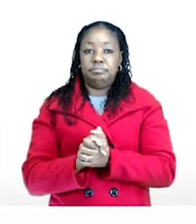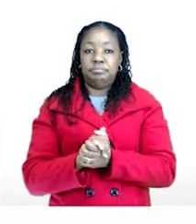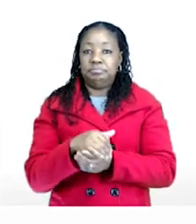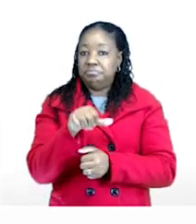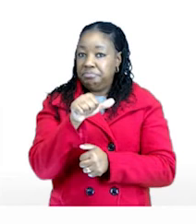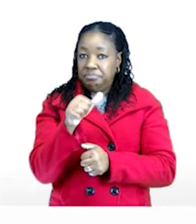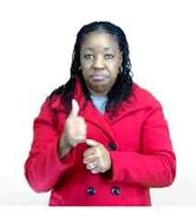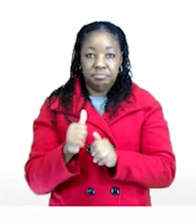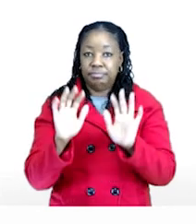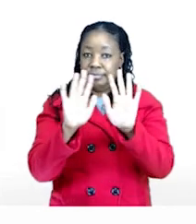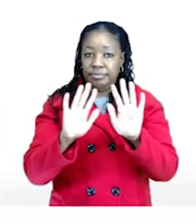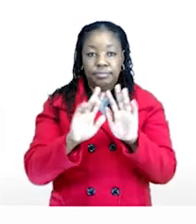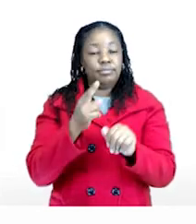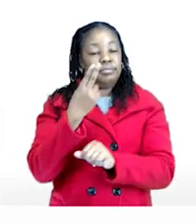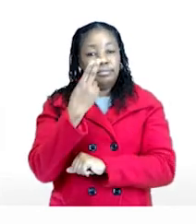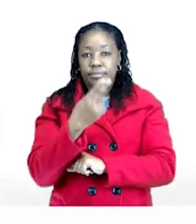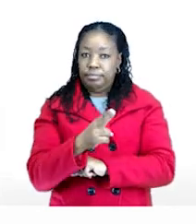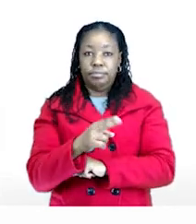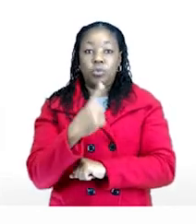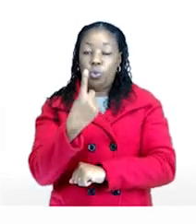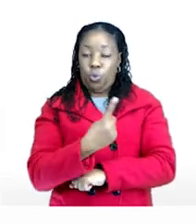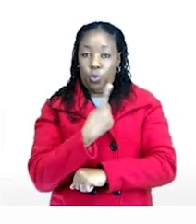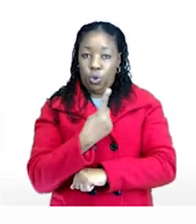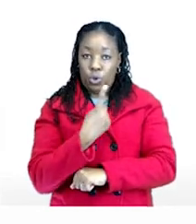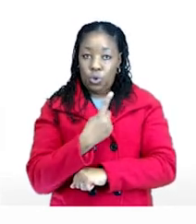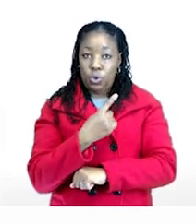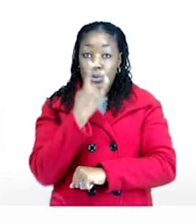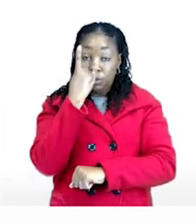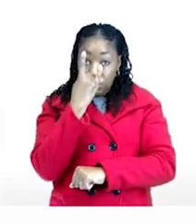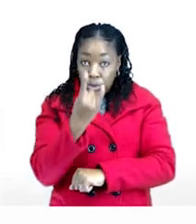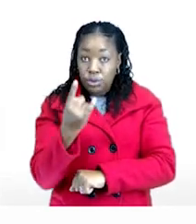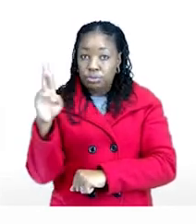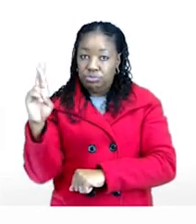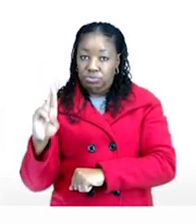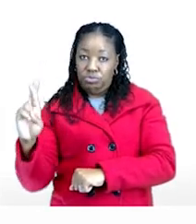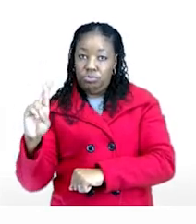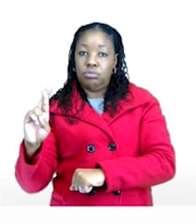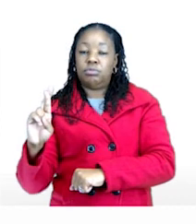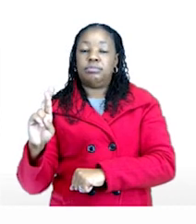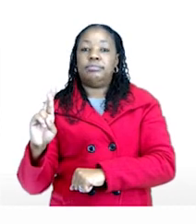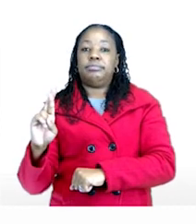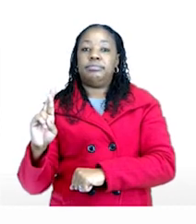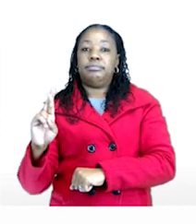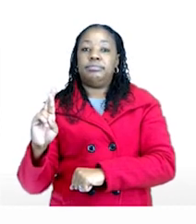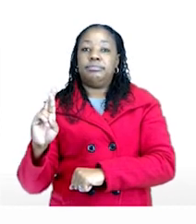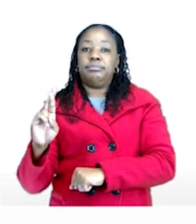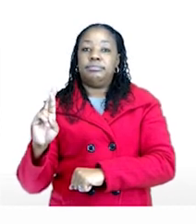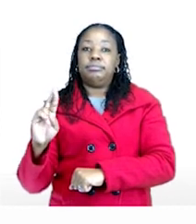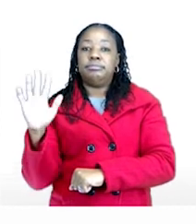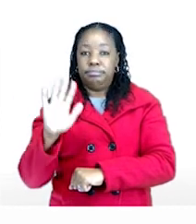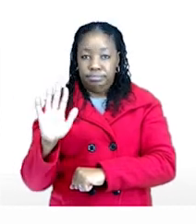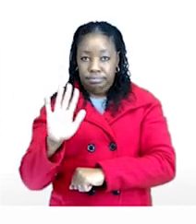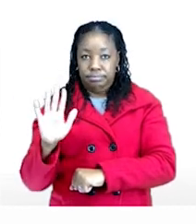look closely and find the donkeys facing to the right. Once you have finished